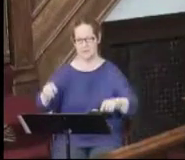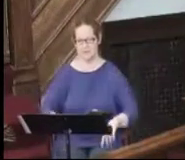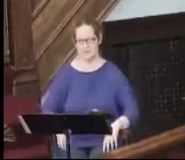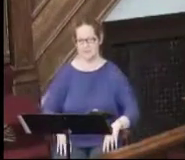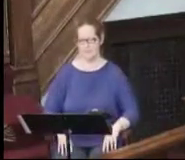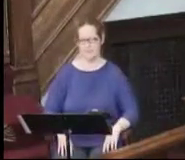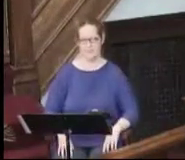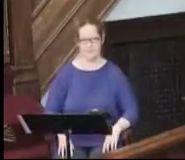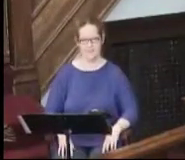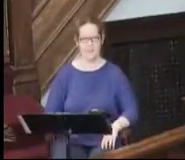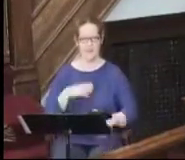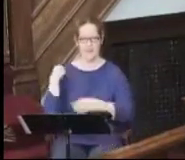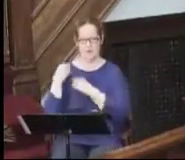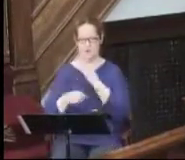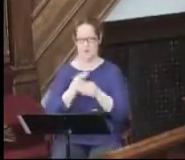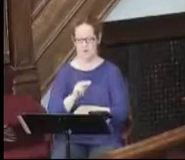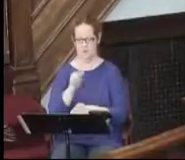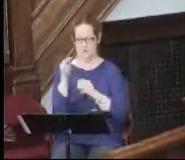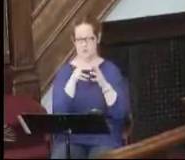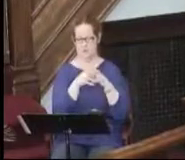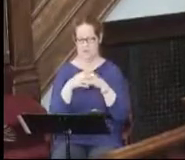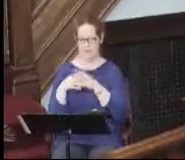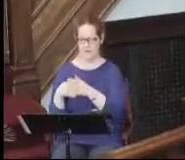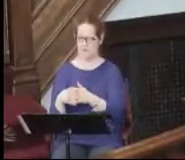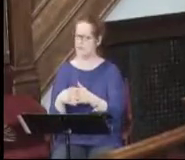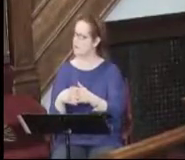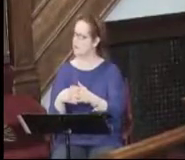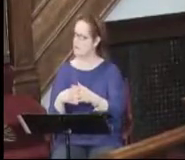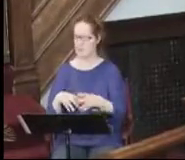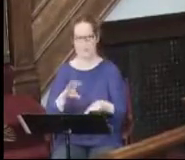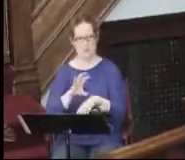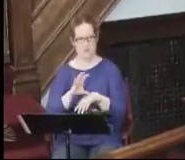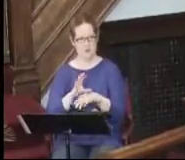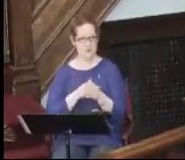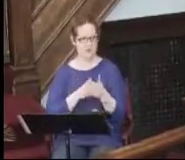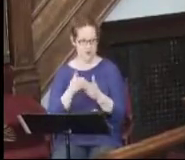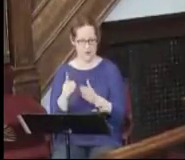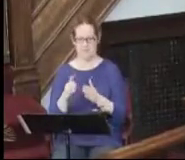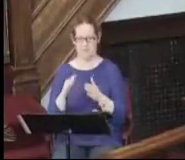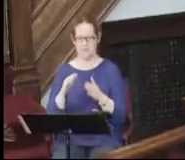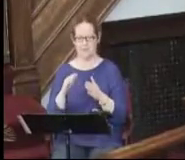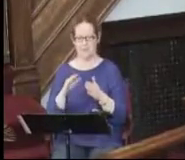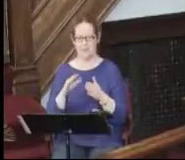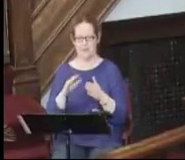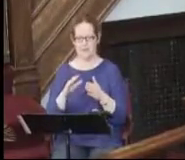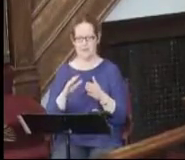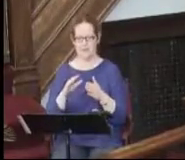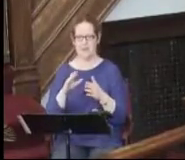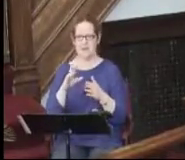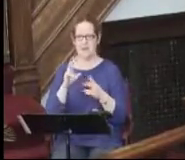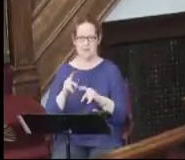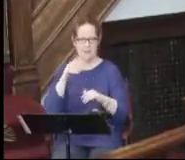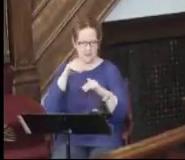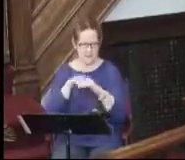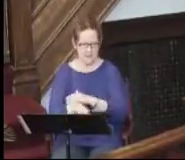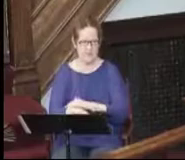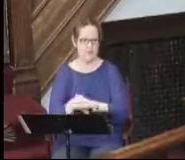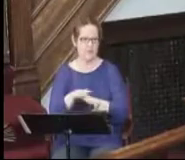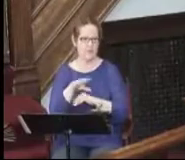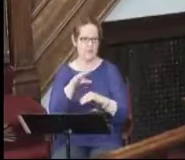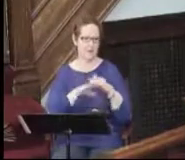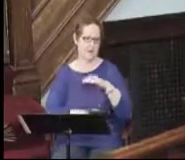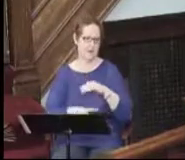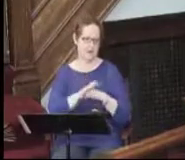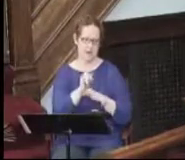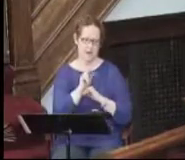It's a tradition in North America that churches have often played a role in either getting people into the Underground Railway and